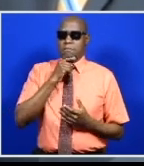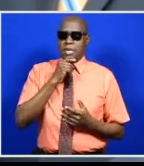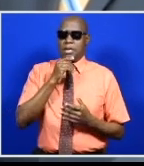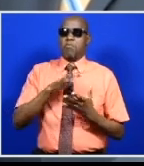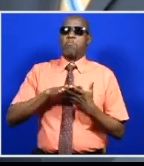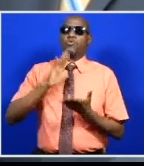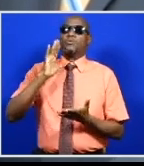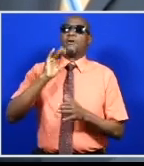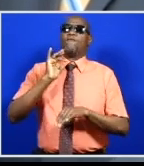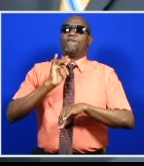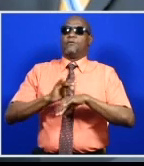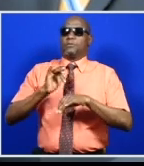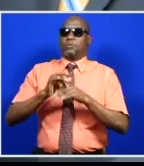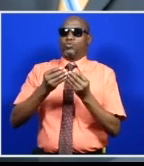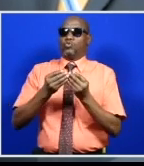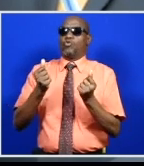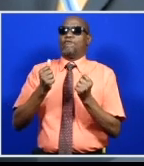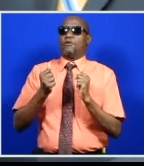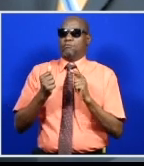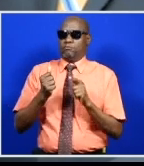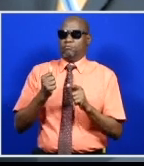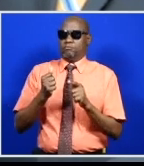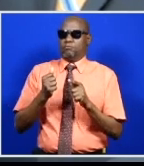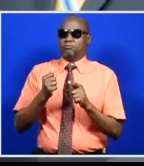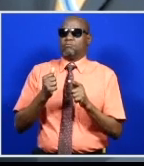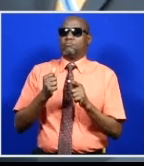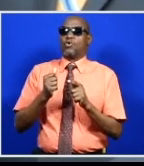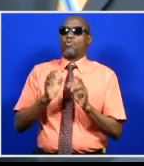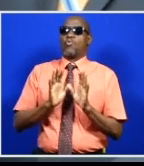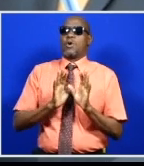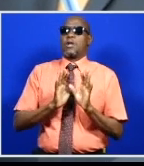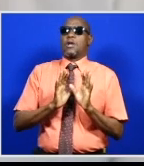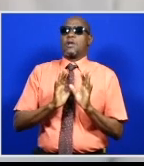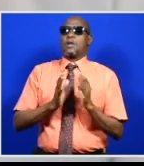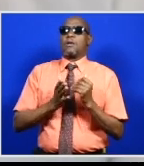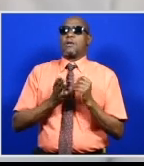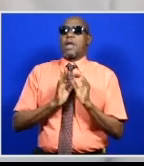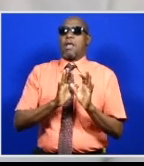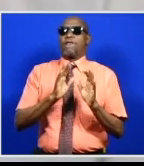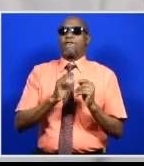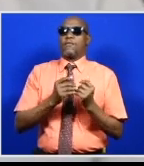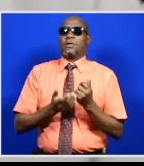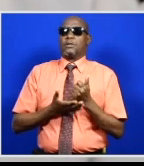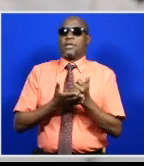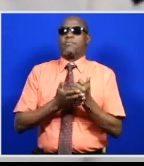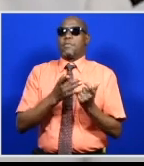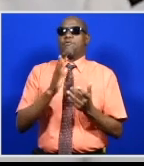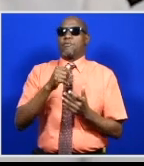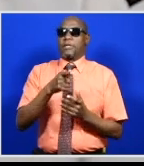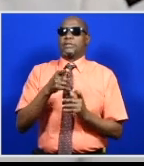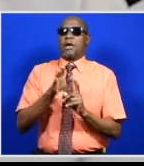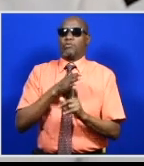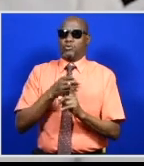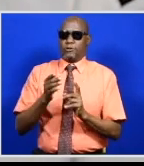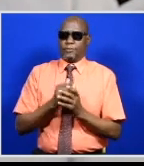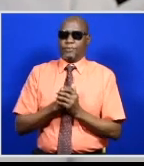mostly affected. We deal with it and make sure we relieve them from this abuse. Sister Mary Nyambura from Catholic